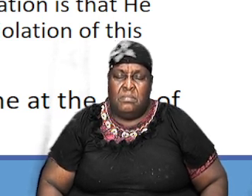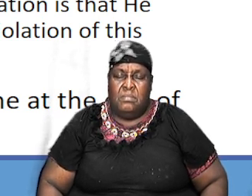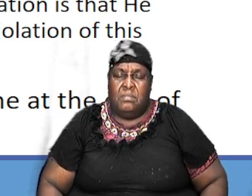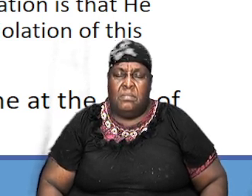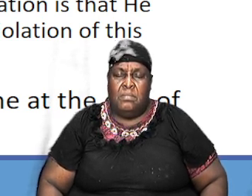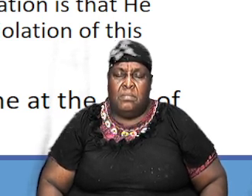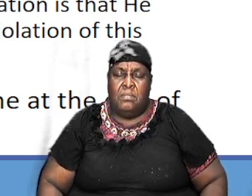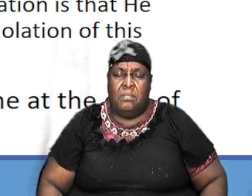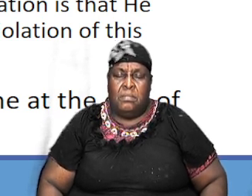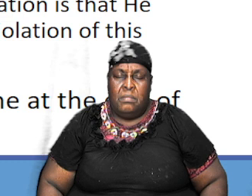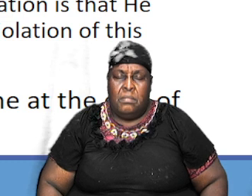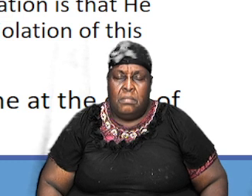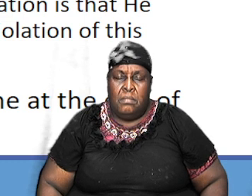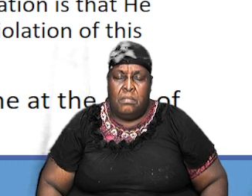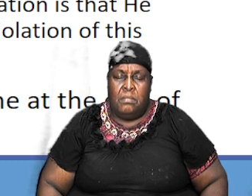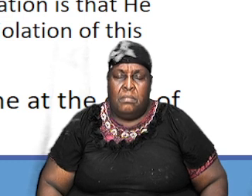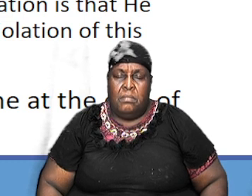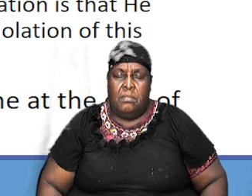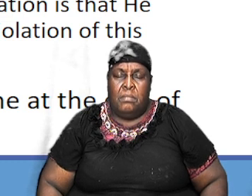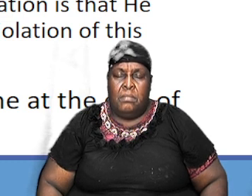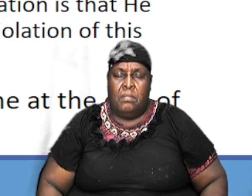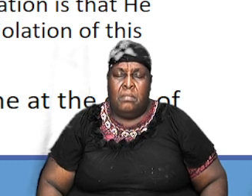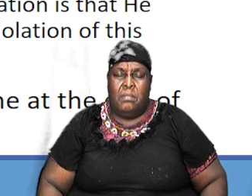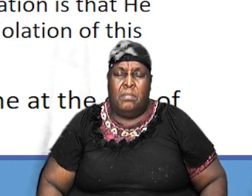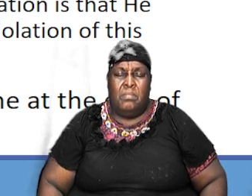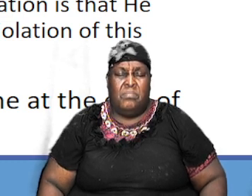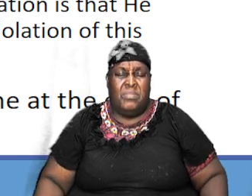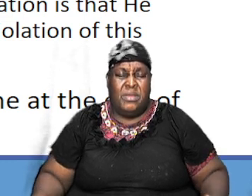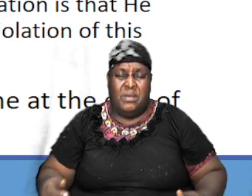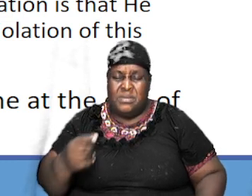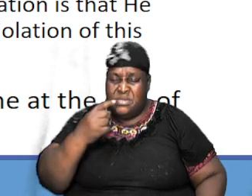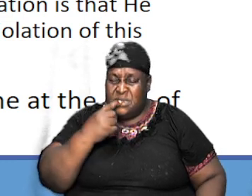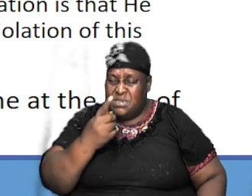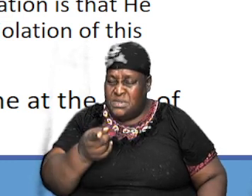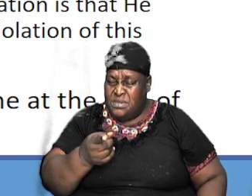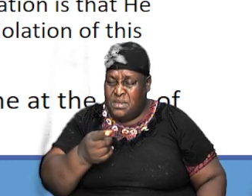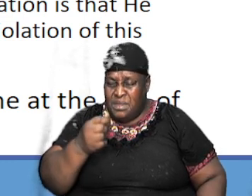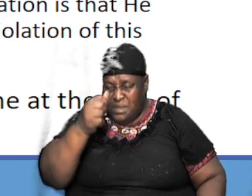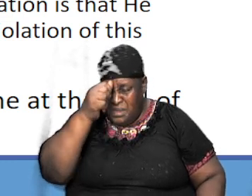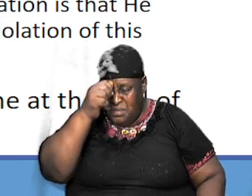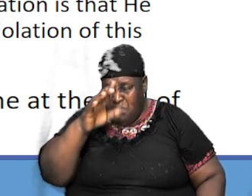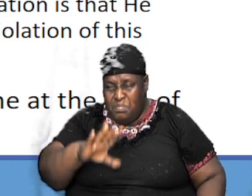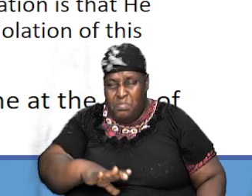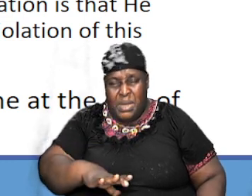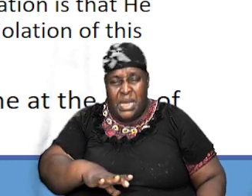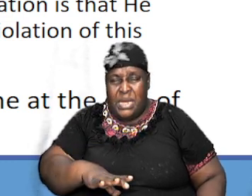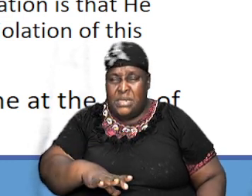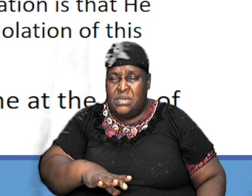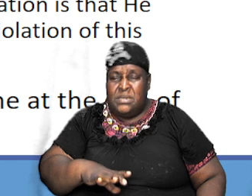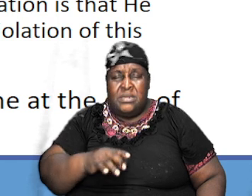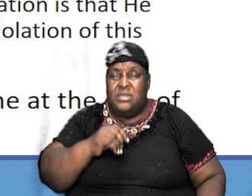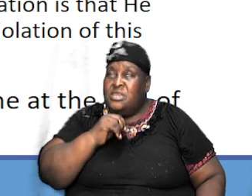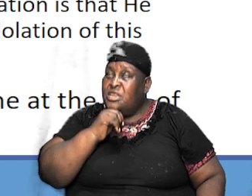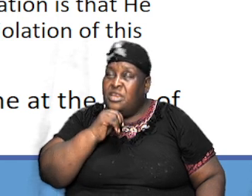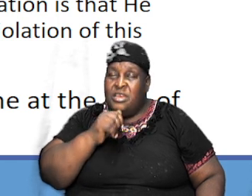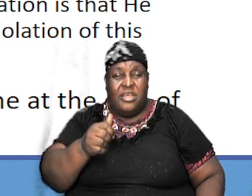verse 16 here. And it says, man shall not live by bread alone.